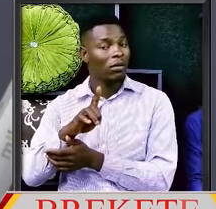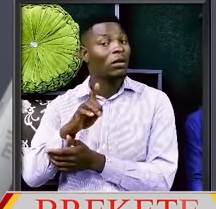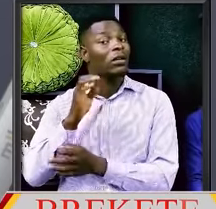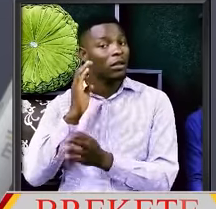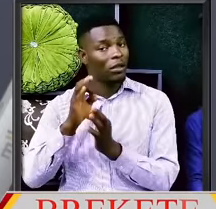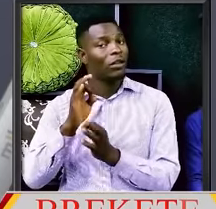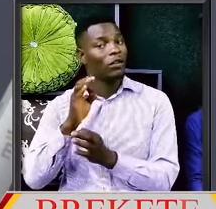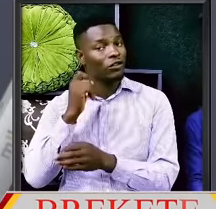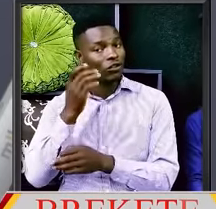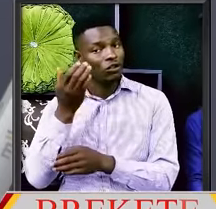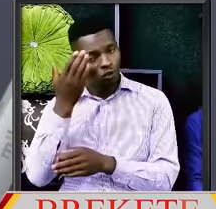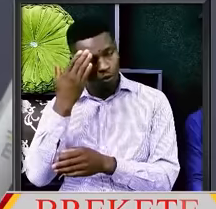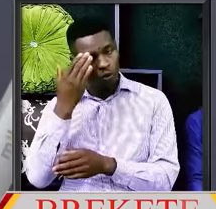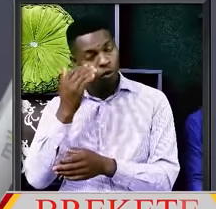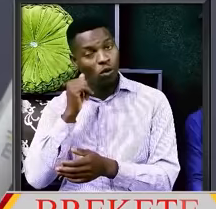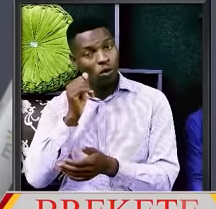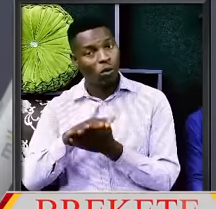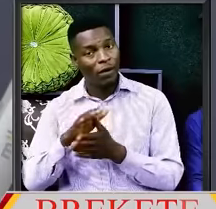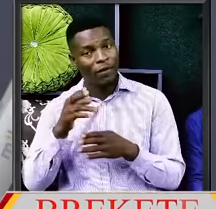deny?